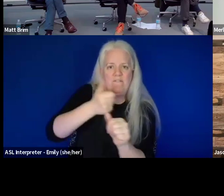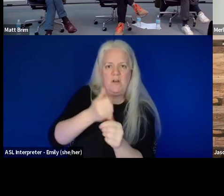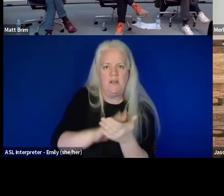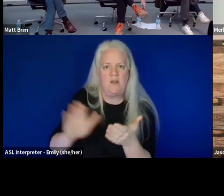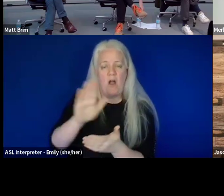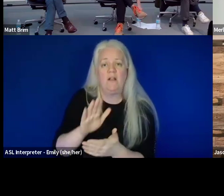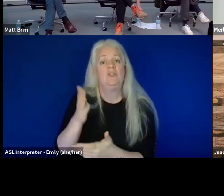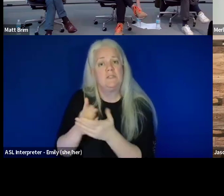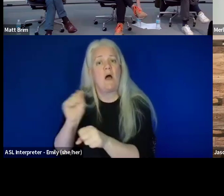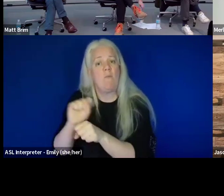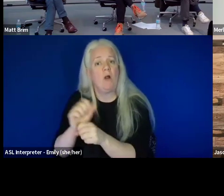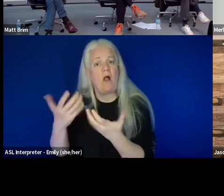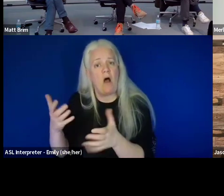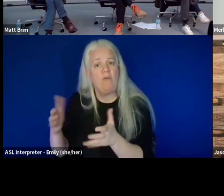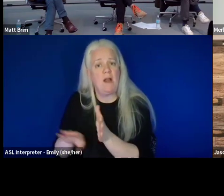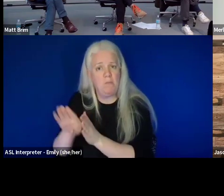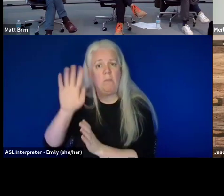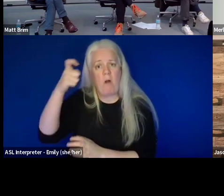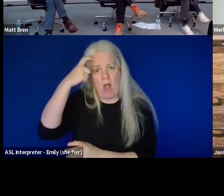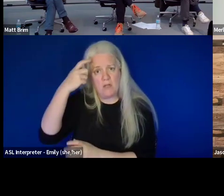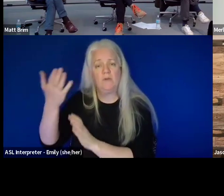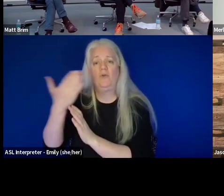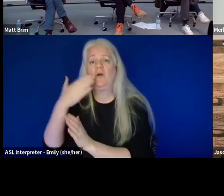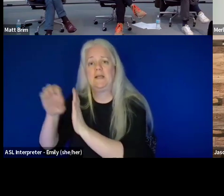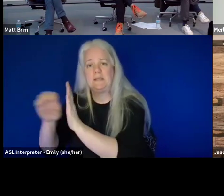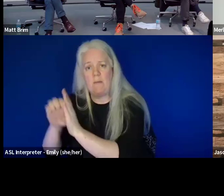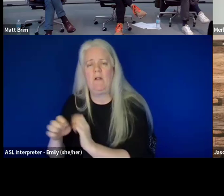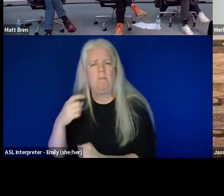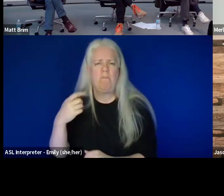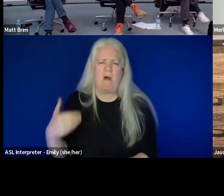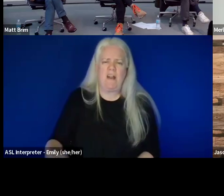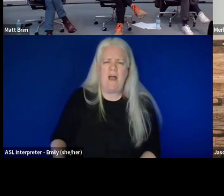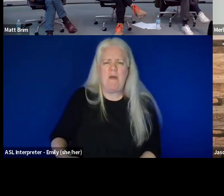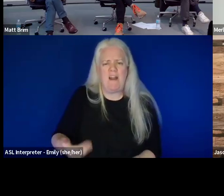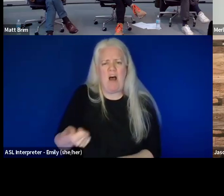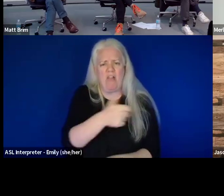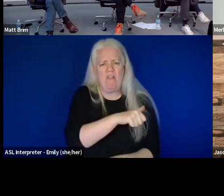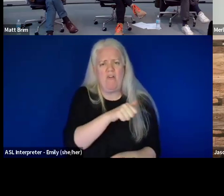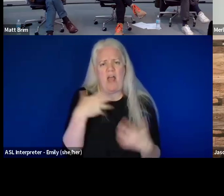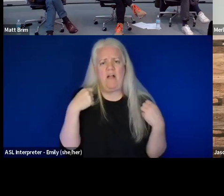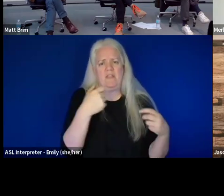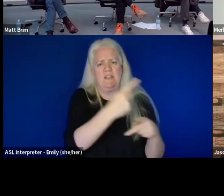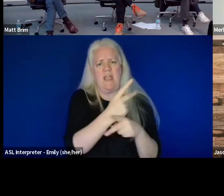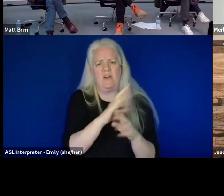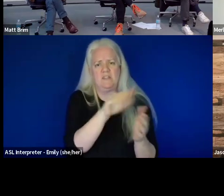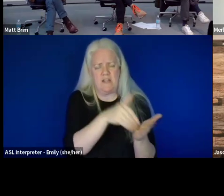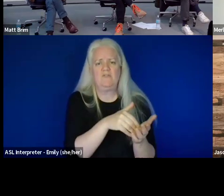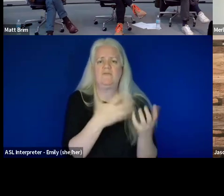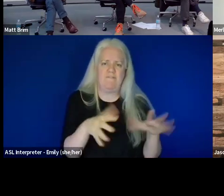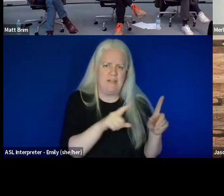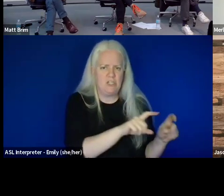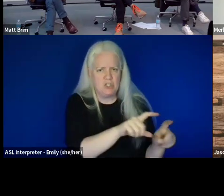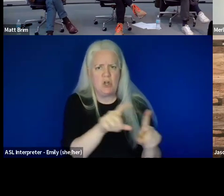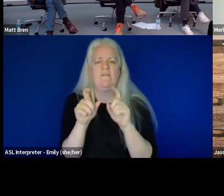good example, but other healthcare centers have surely done surveys, and we know that they're putting on events like today, and